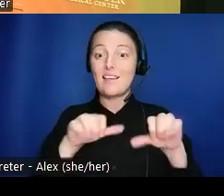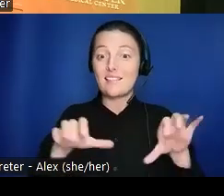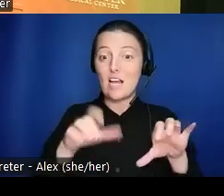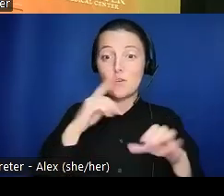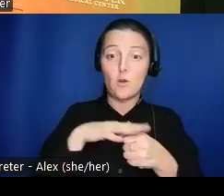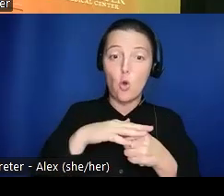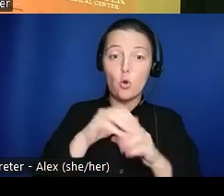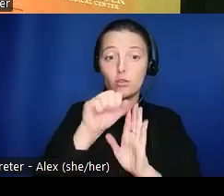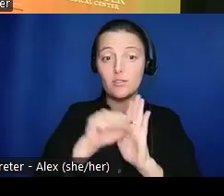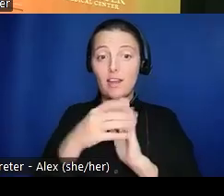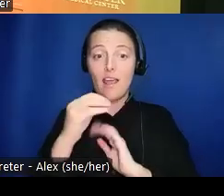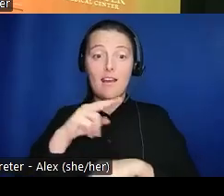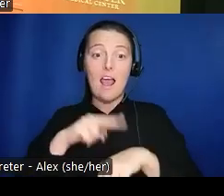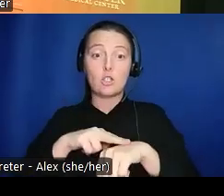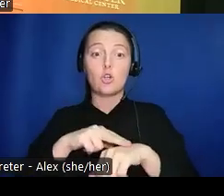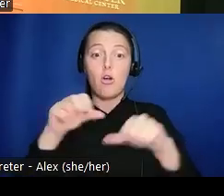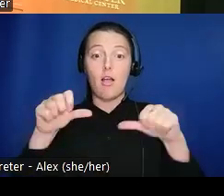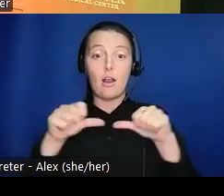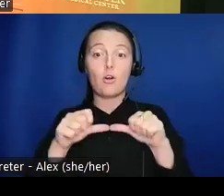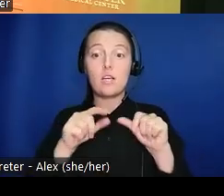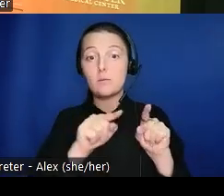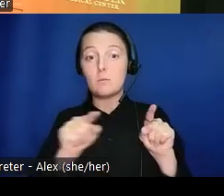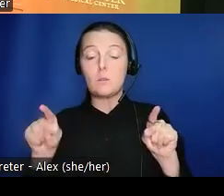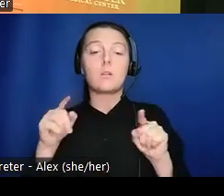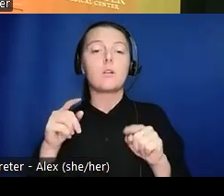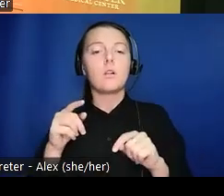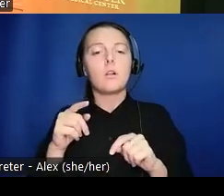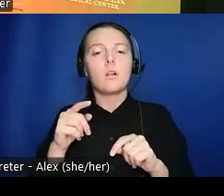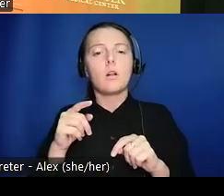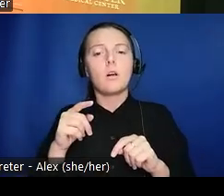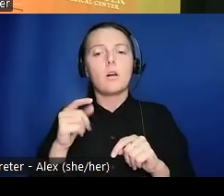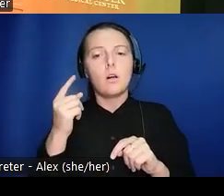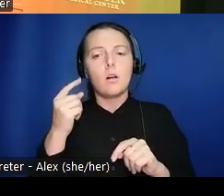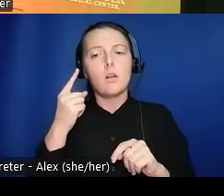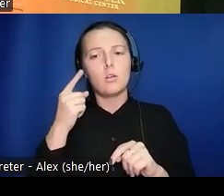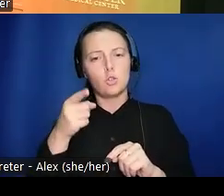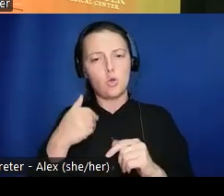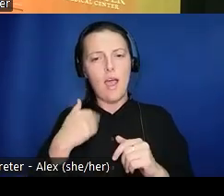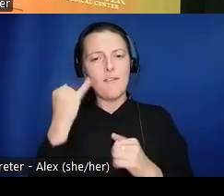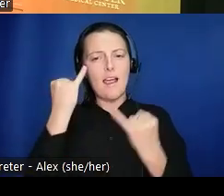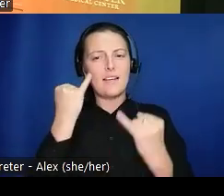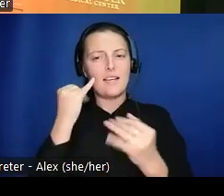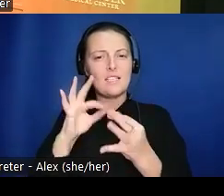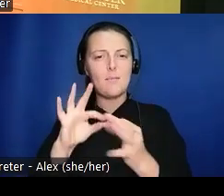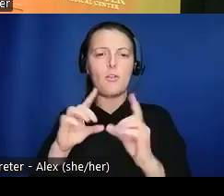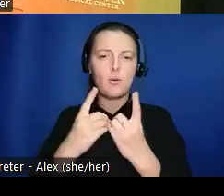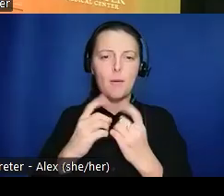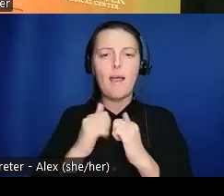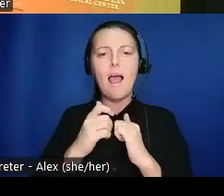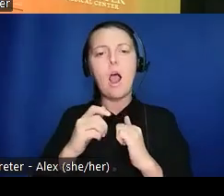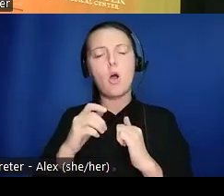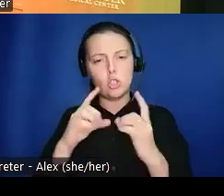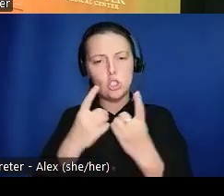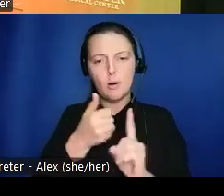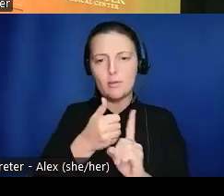most of us. Do you have any other ideas about how the department plans to enact those aspects of advocacy and care for